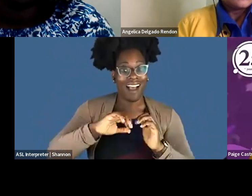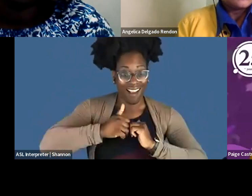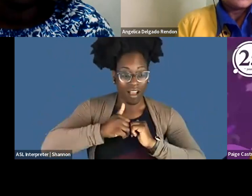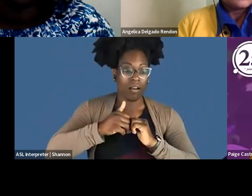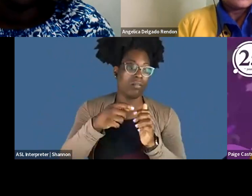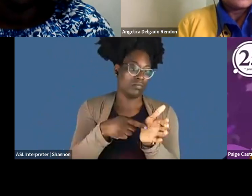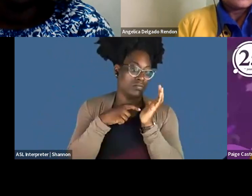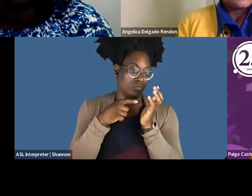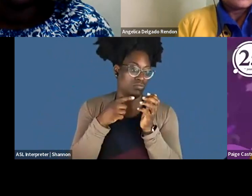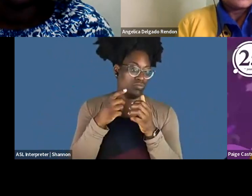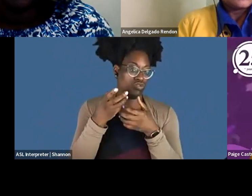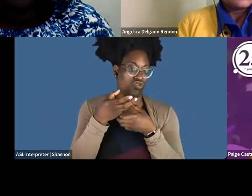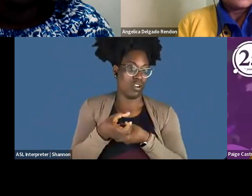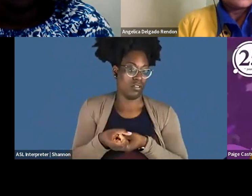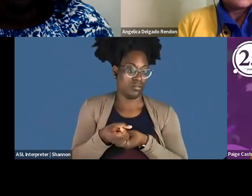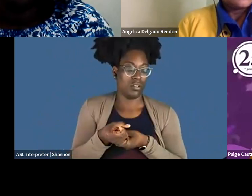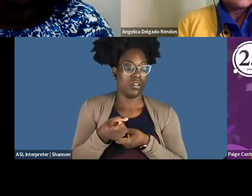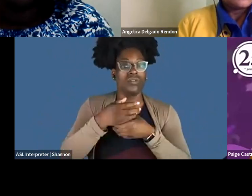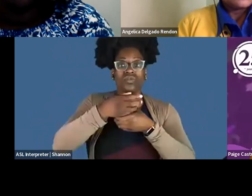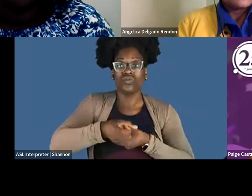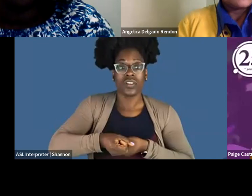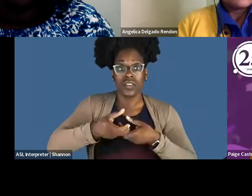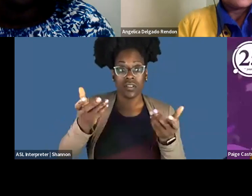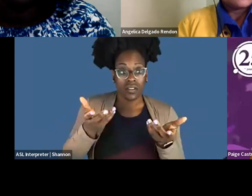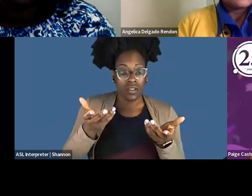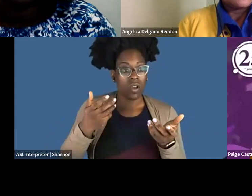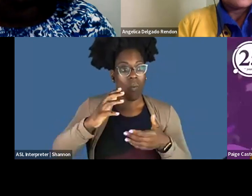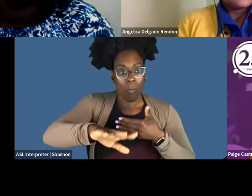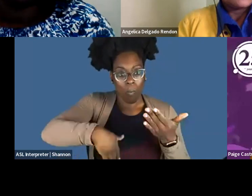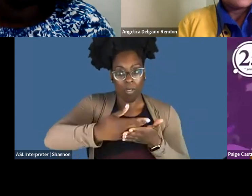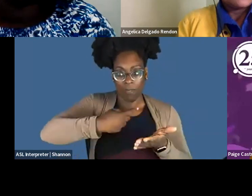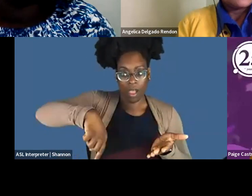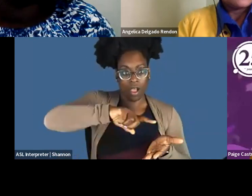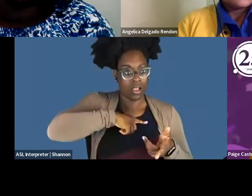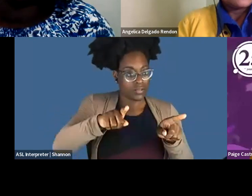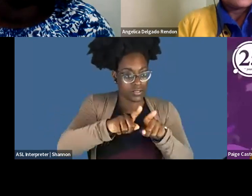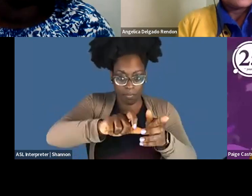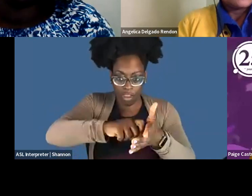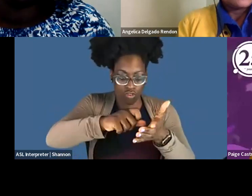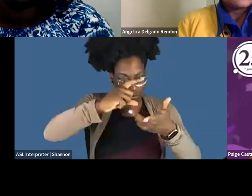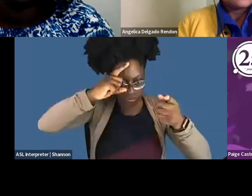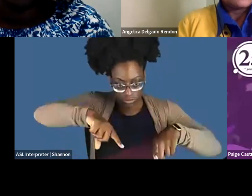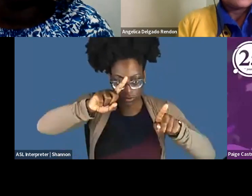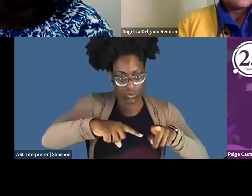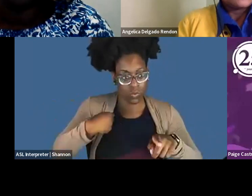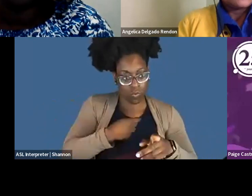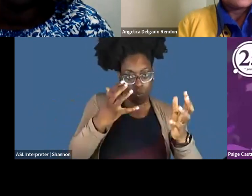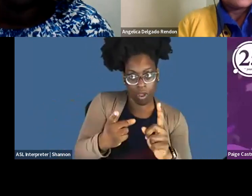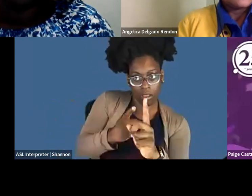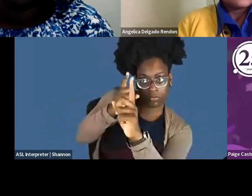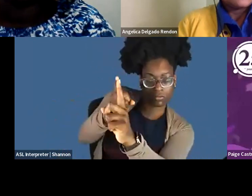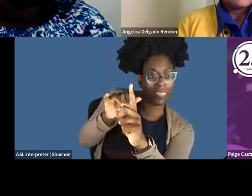all coming together for the same common good. And I feel like if we're able to get to that